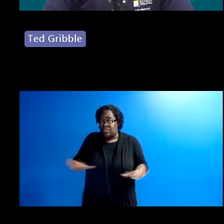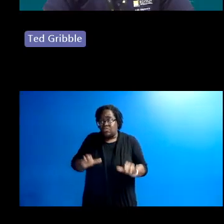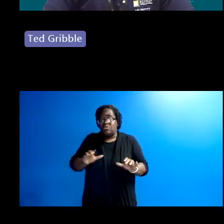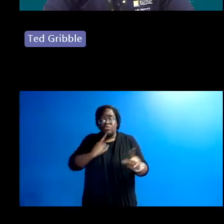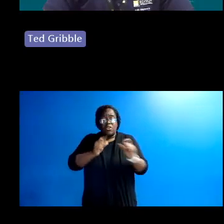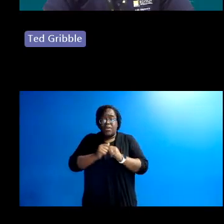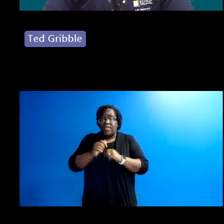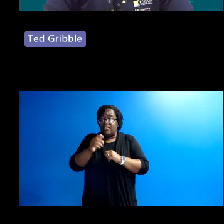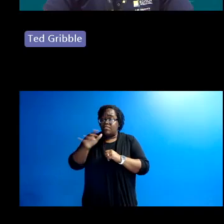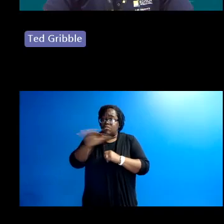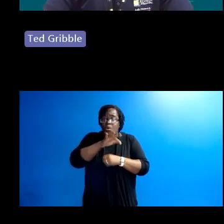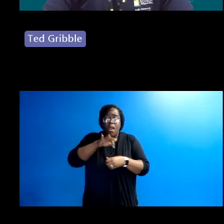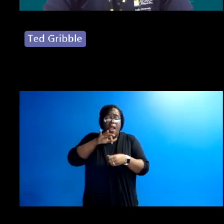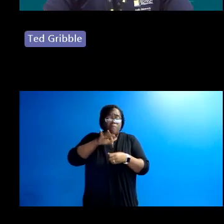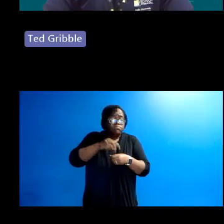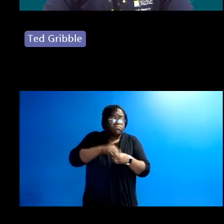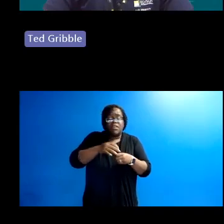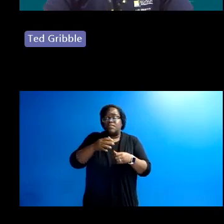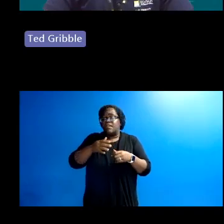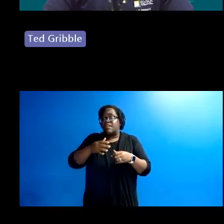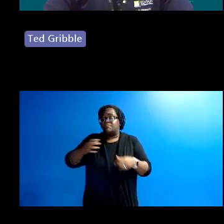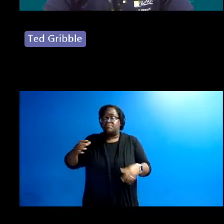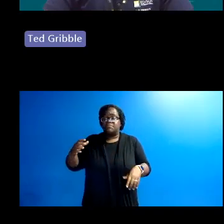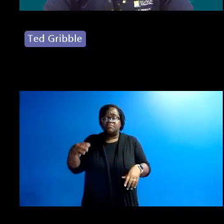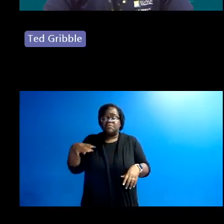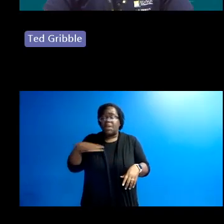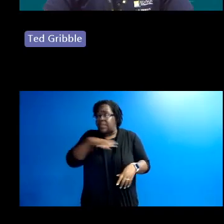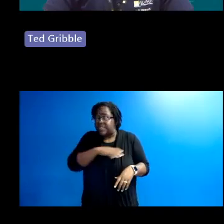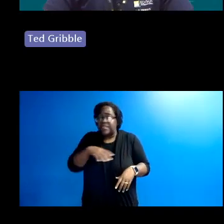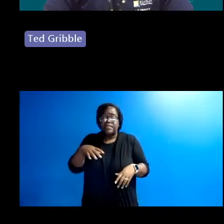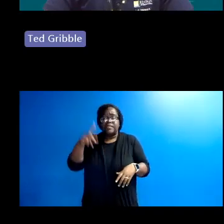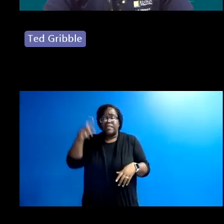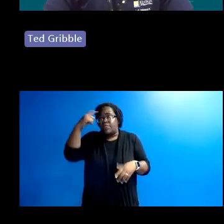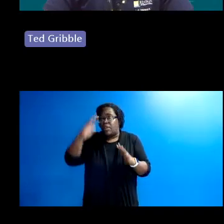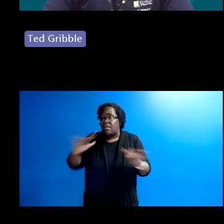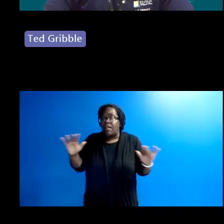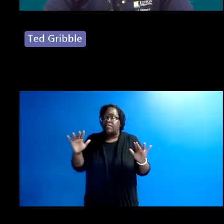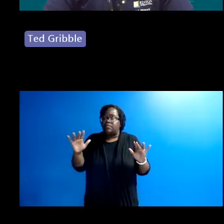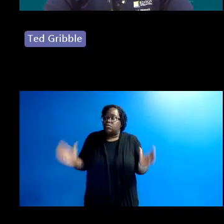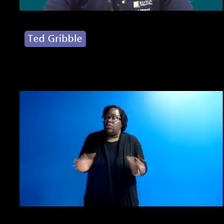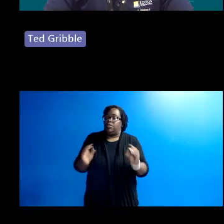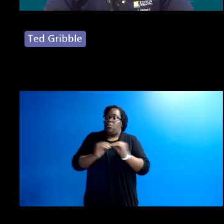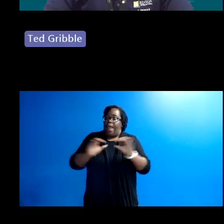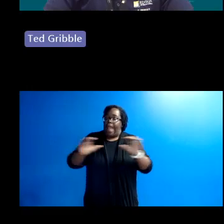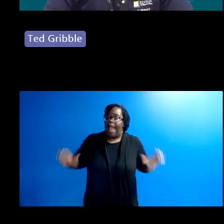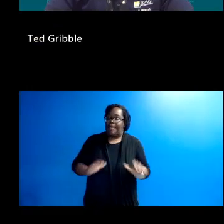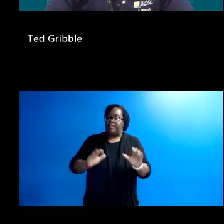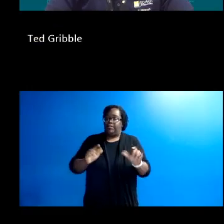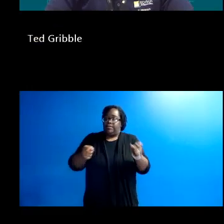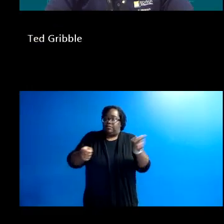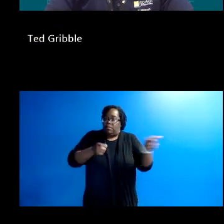and others to encourage more active mitigations, is a good idea.